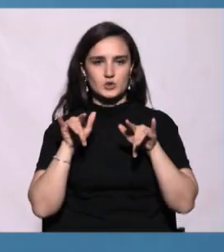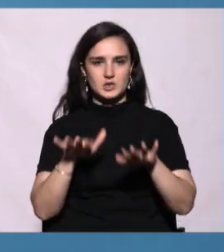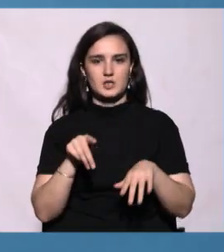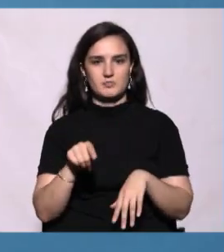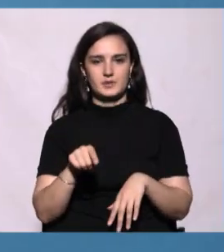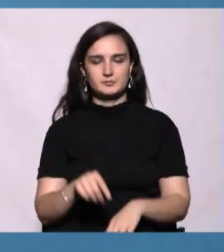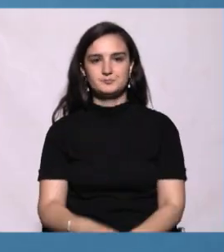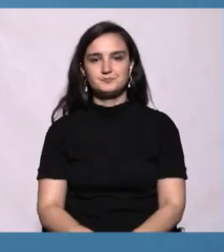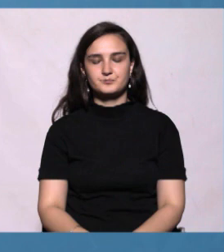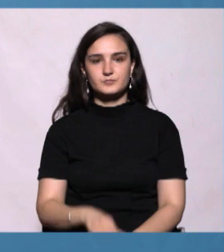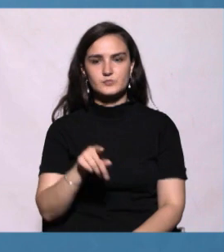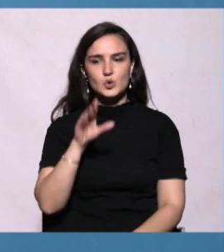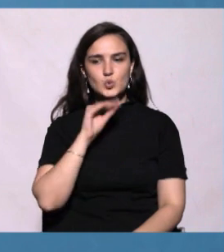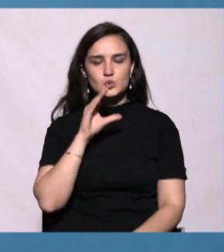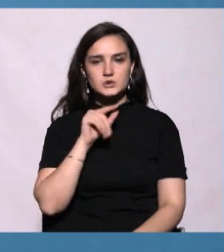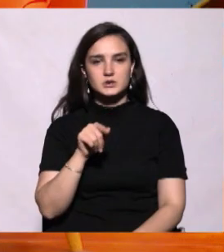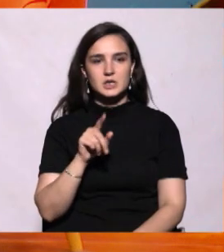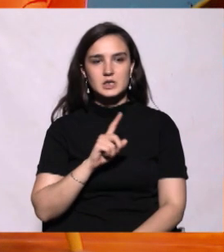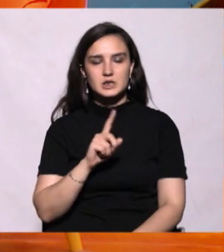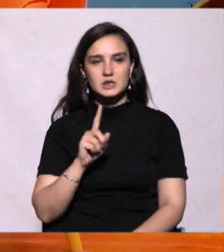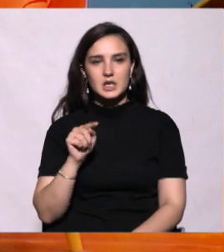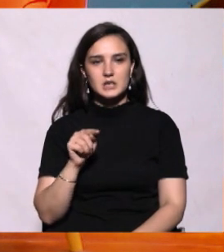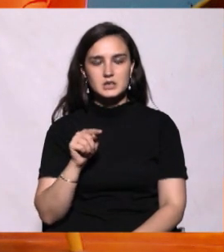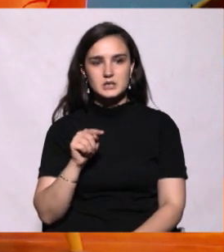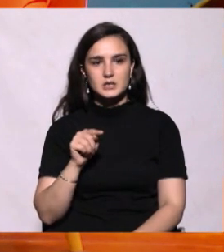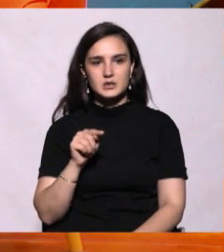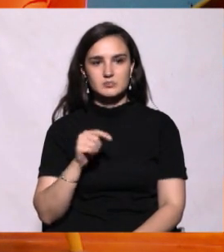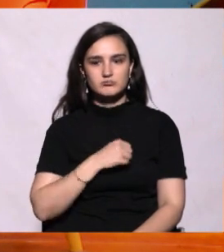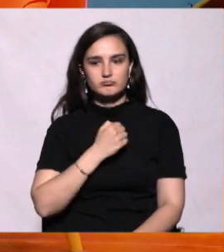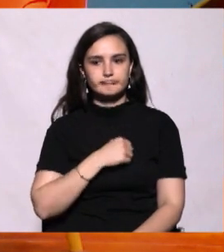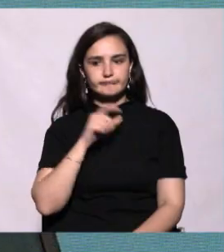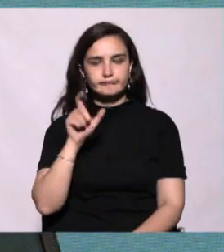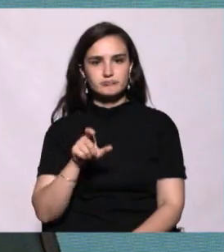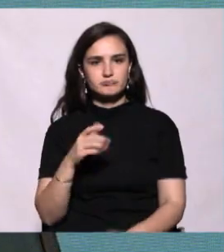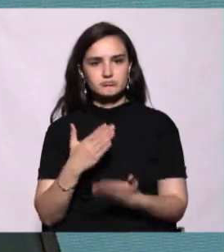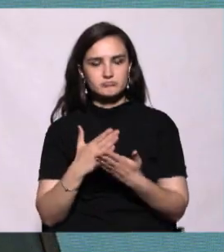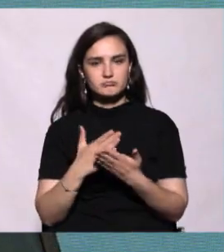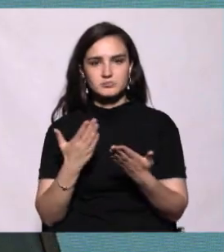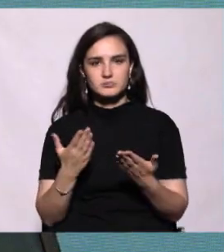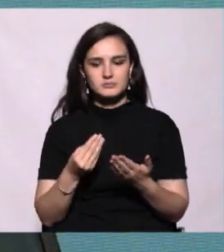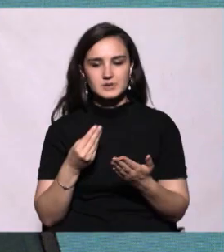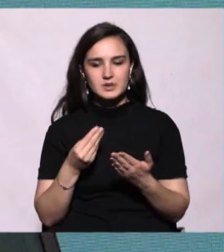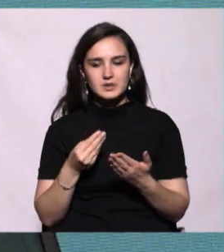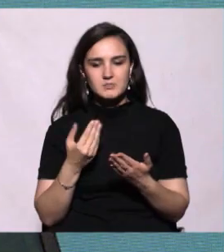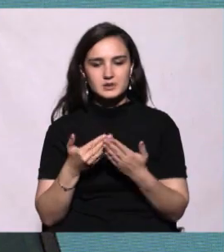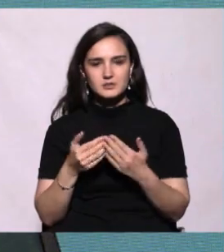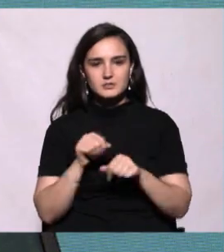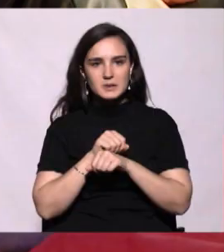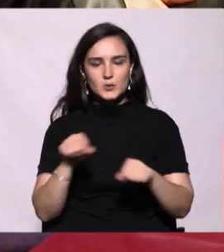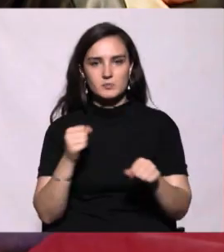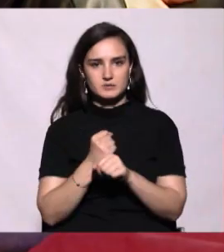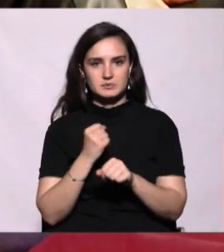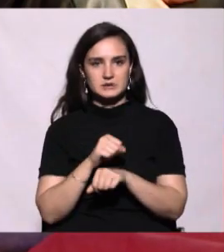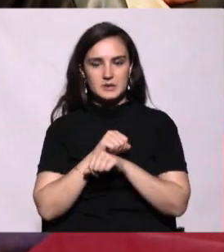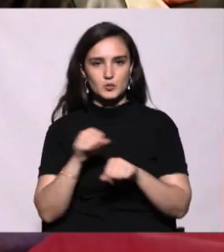of qualities that the ideal knight would have, such as courage, honor, justice.